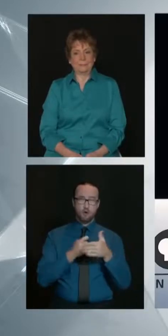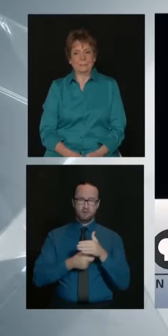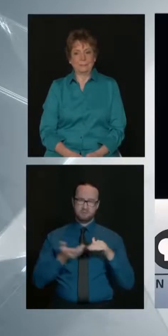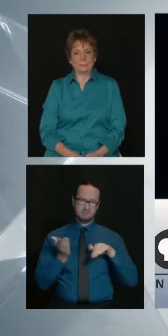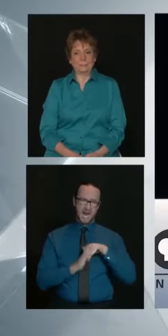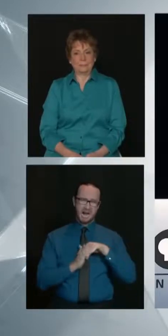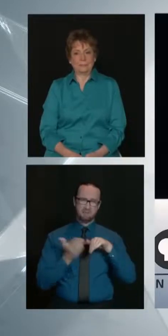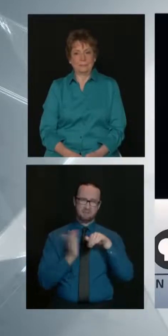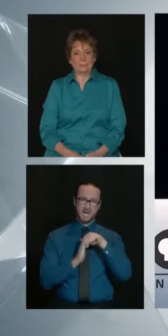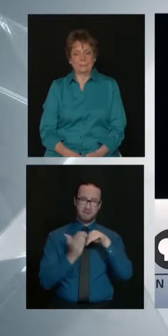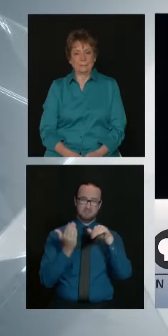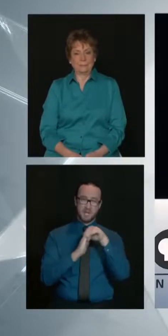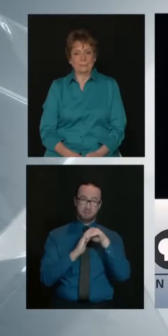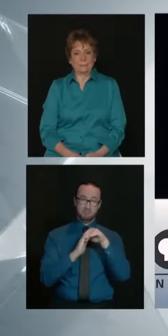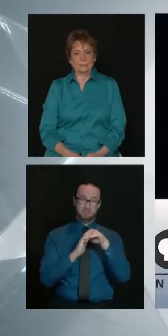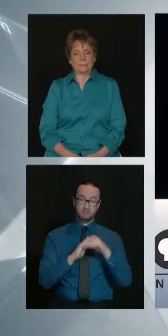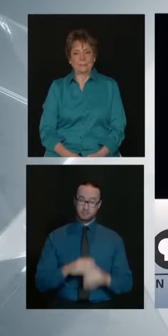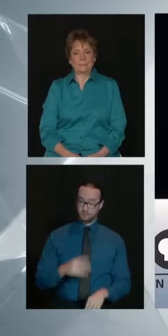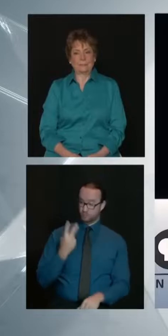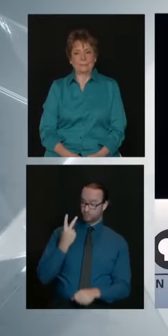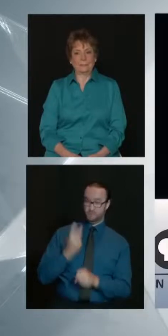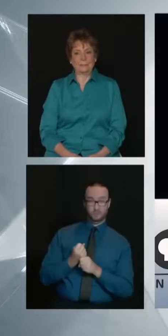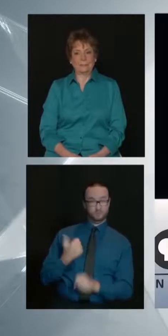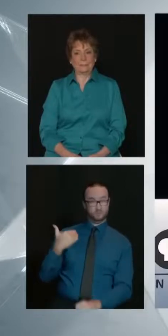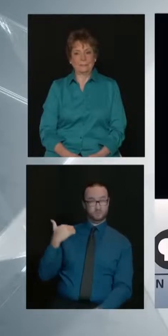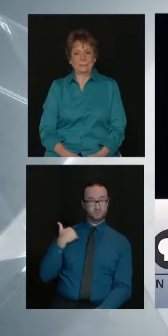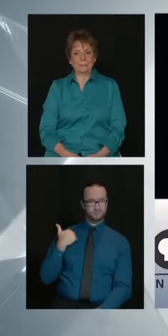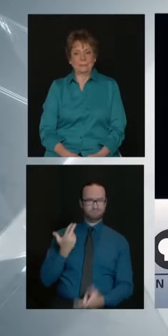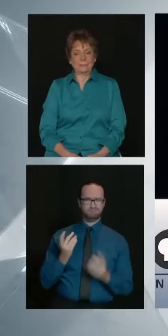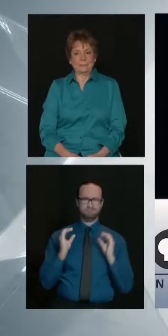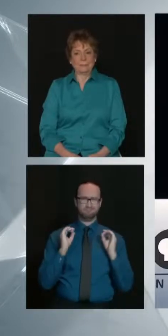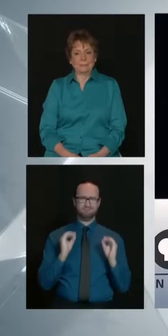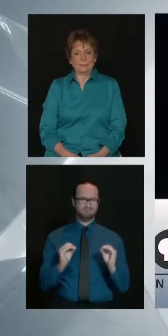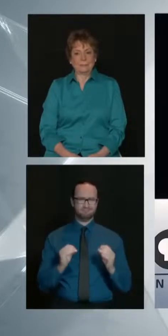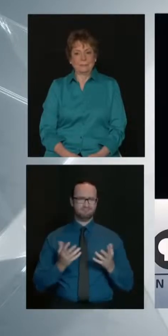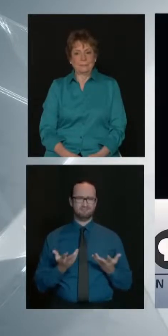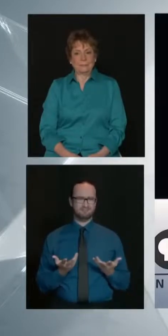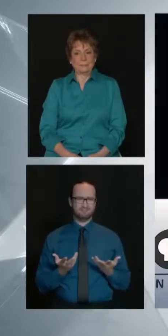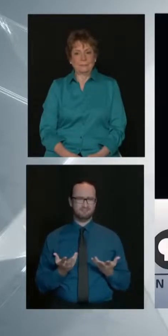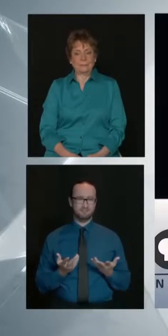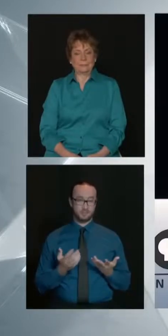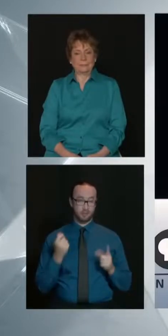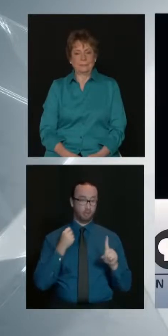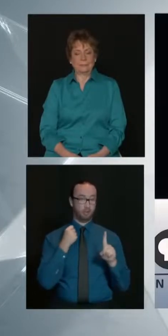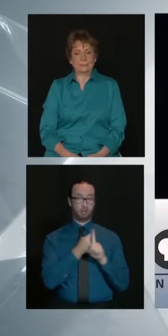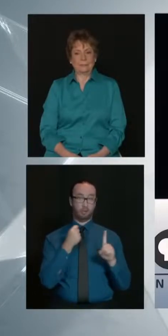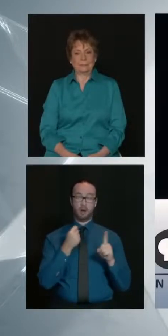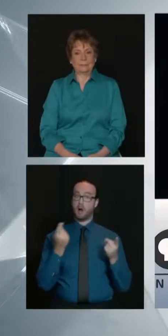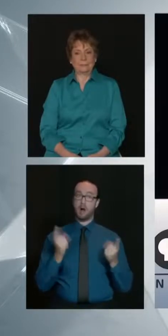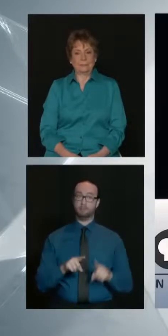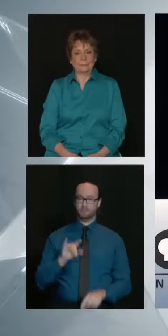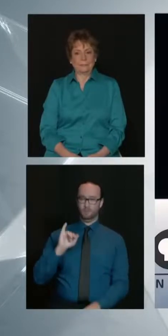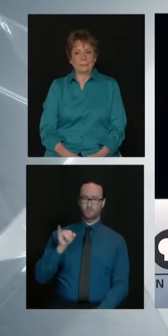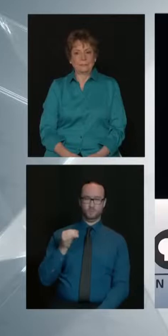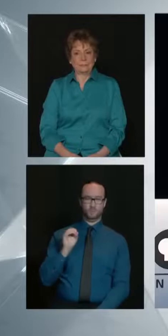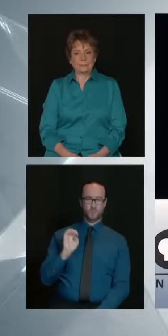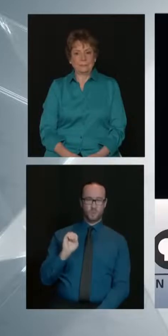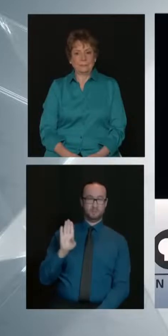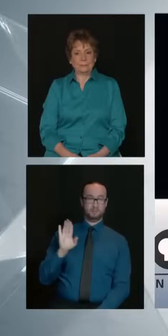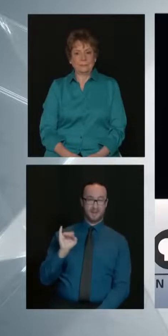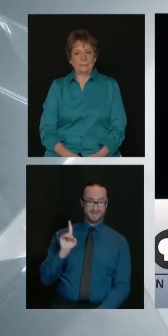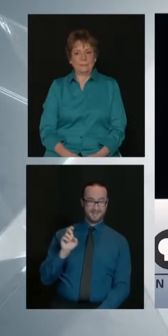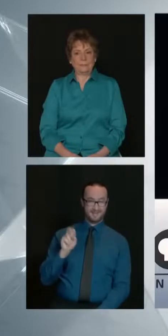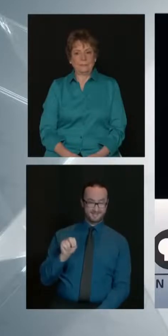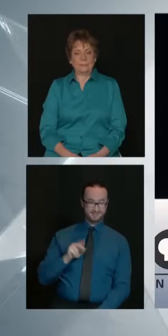ago. What changed? Well, Joe Biden took over. And in Washington, Marc Kelly backs Joe Biden